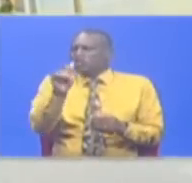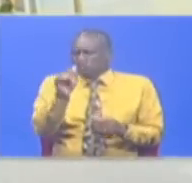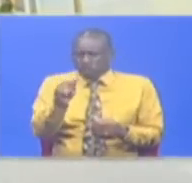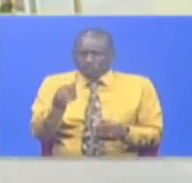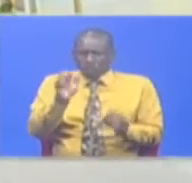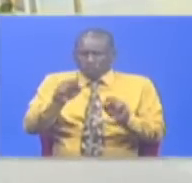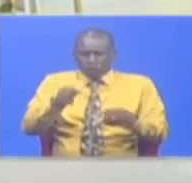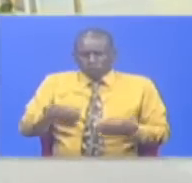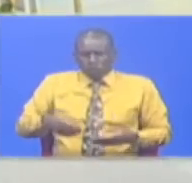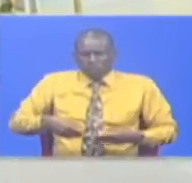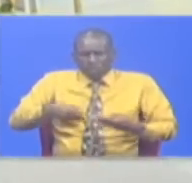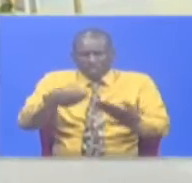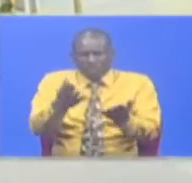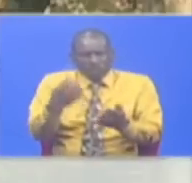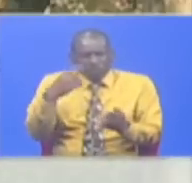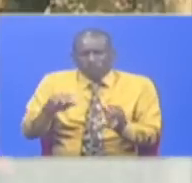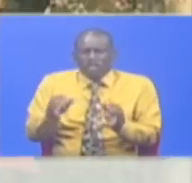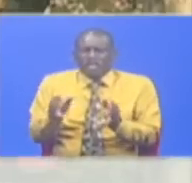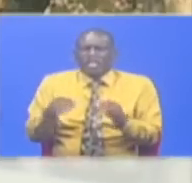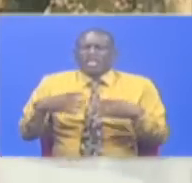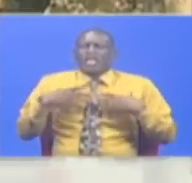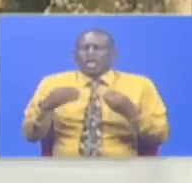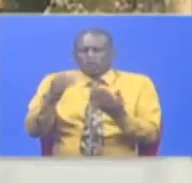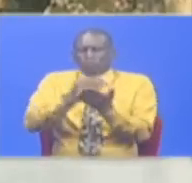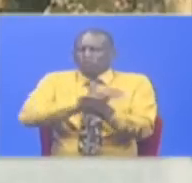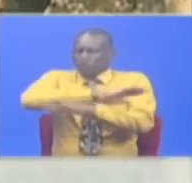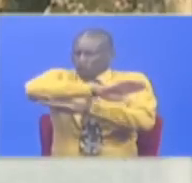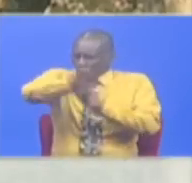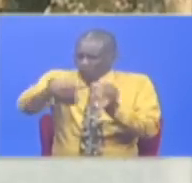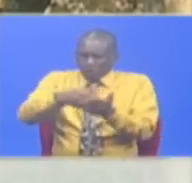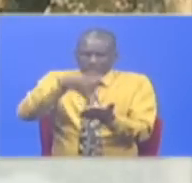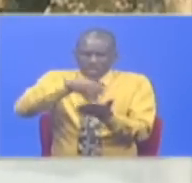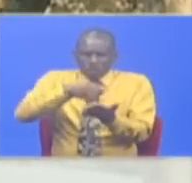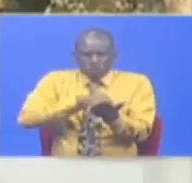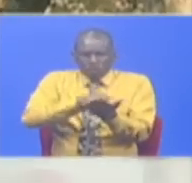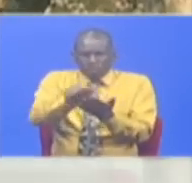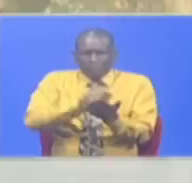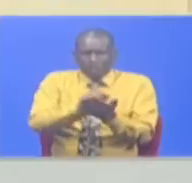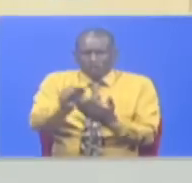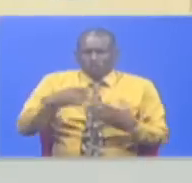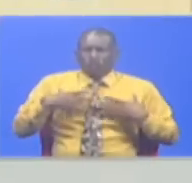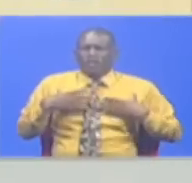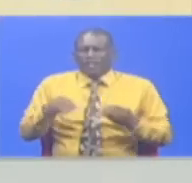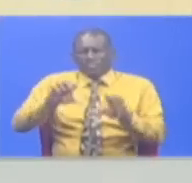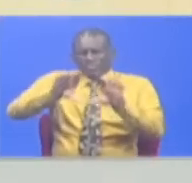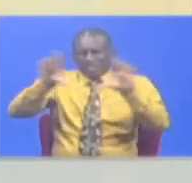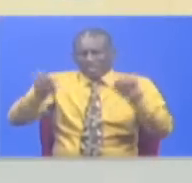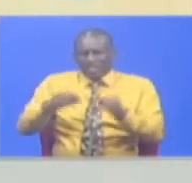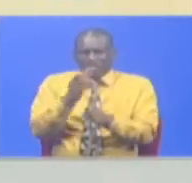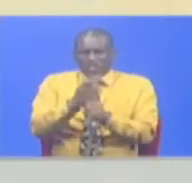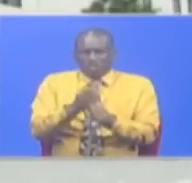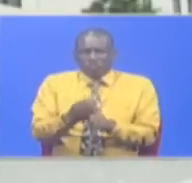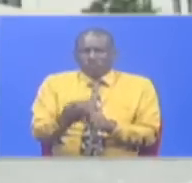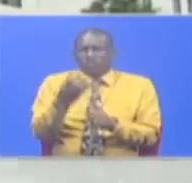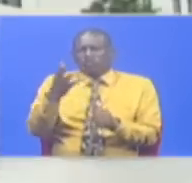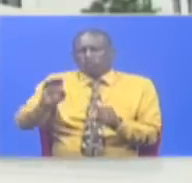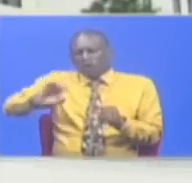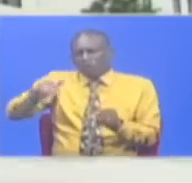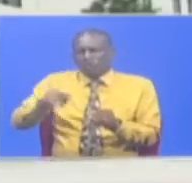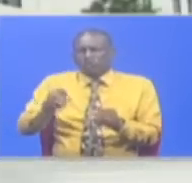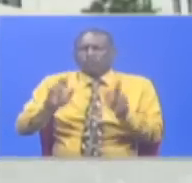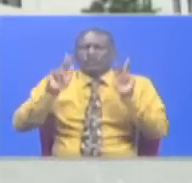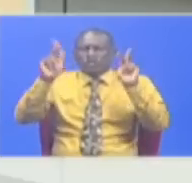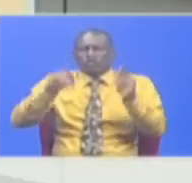channeled towards the universal health program, including the printing of Afya cards used in the four counties of Kisumu,